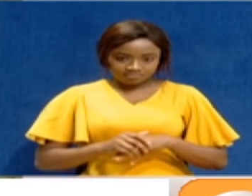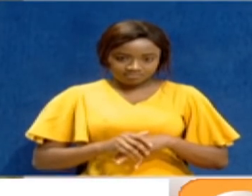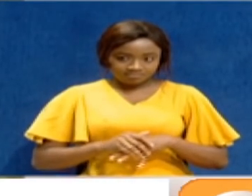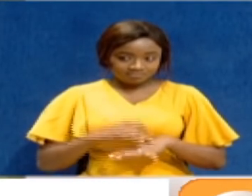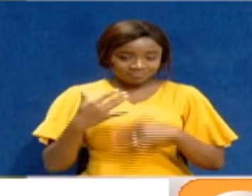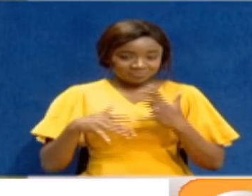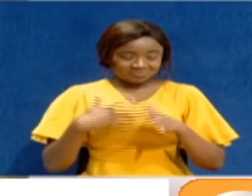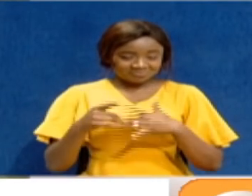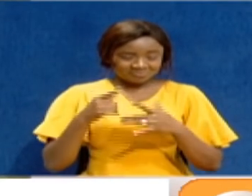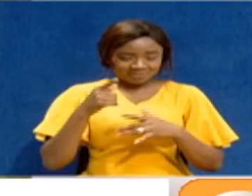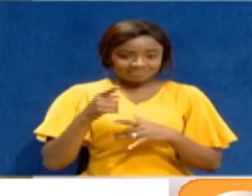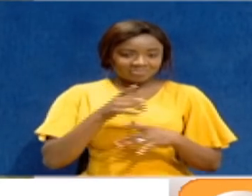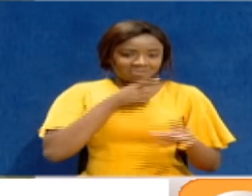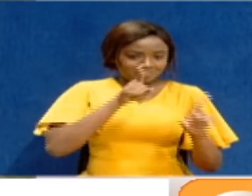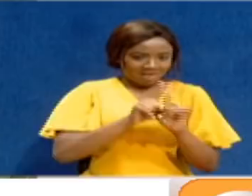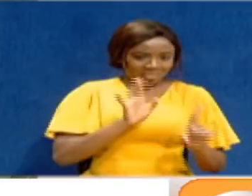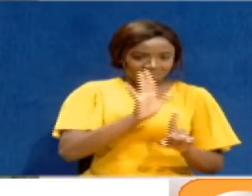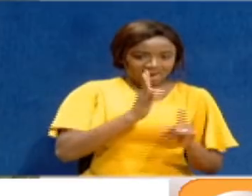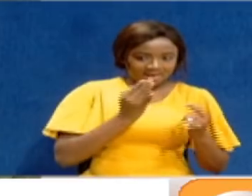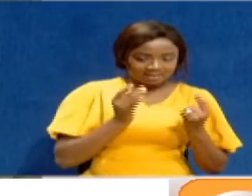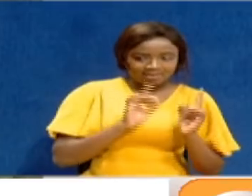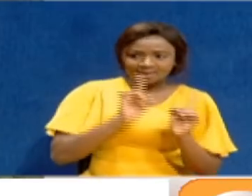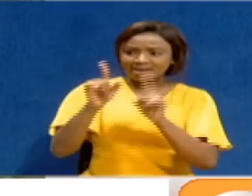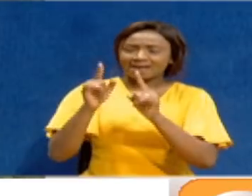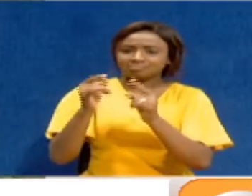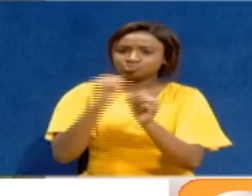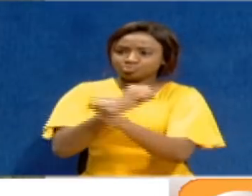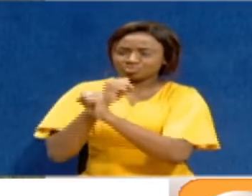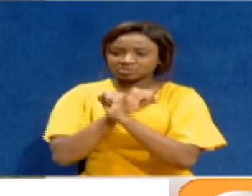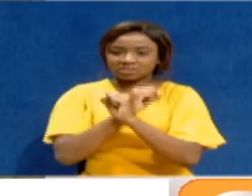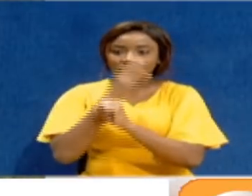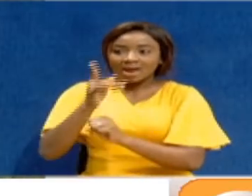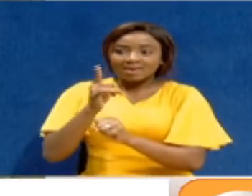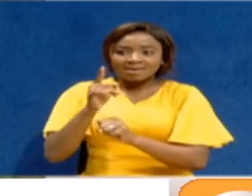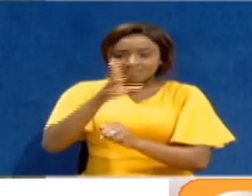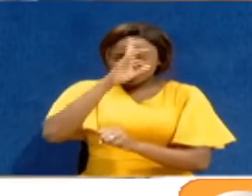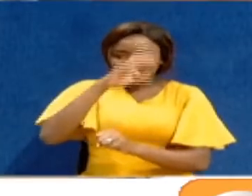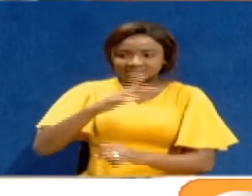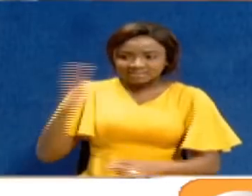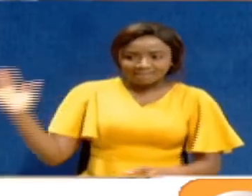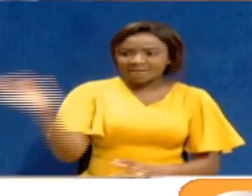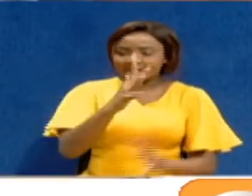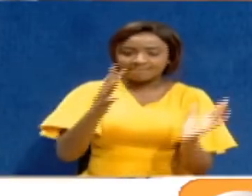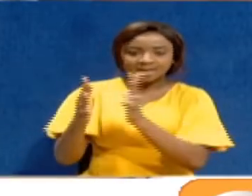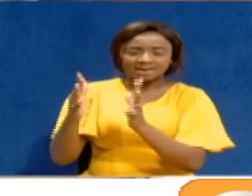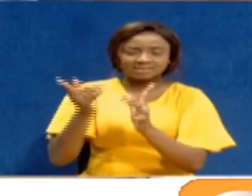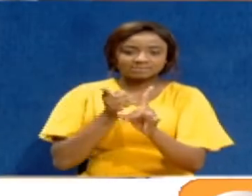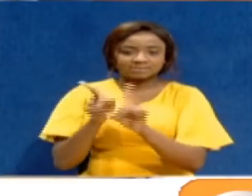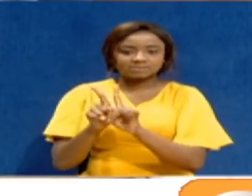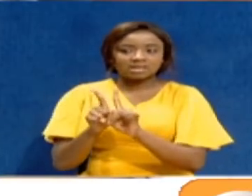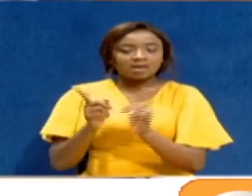Lifede is said to have intervened after he saw the officer allegedly assaulting his sister.